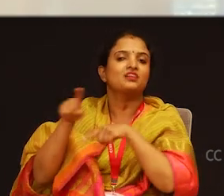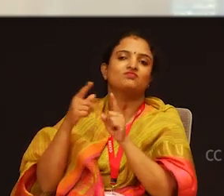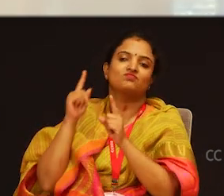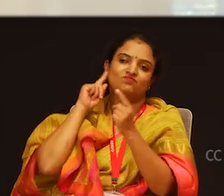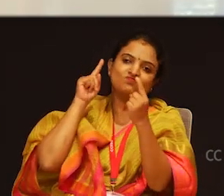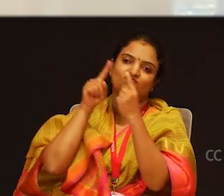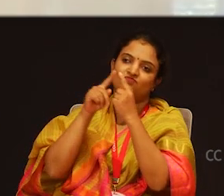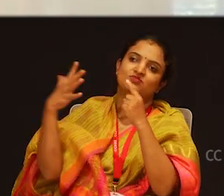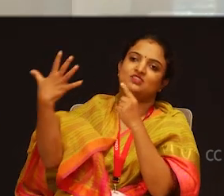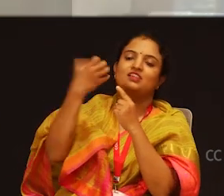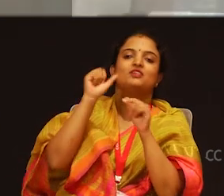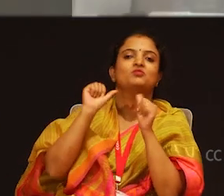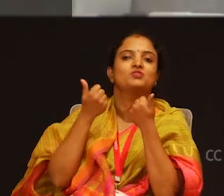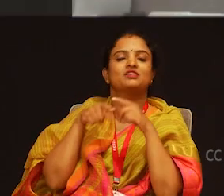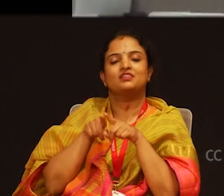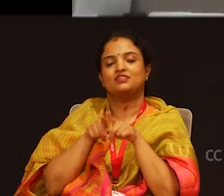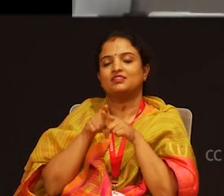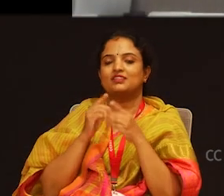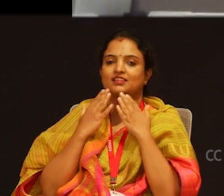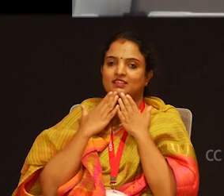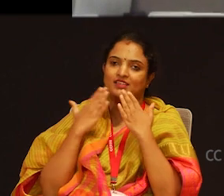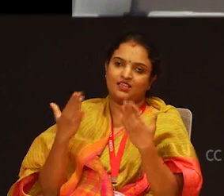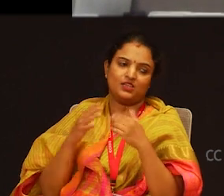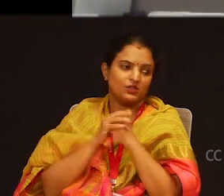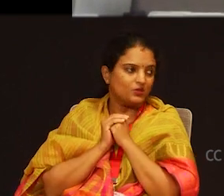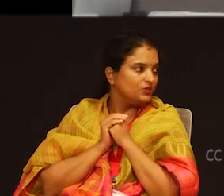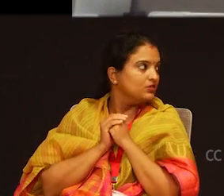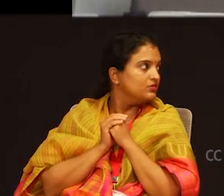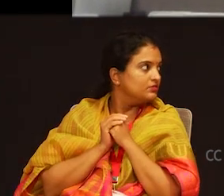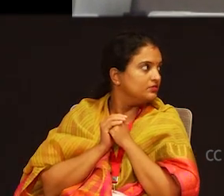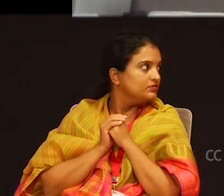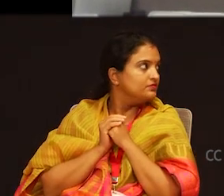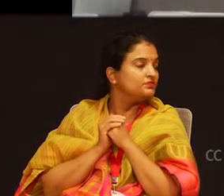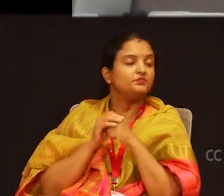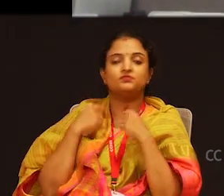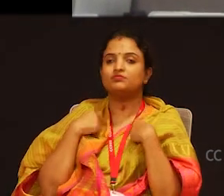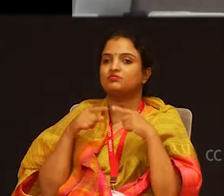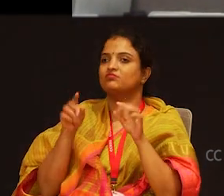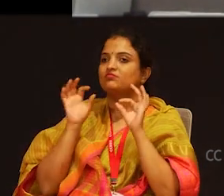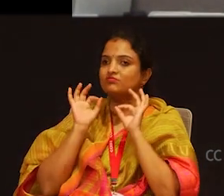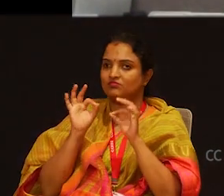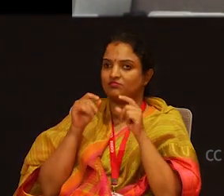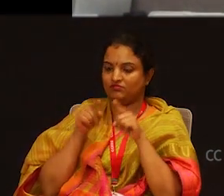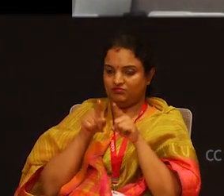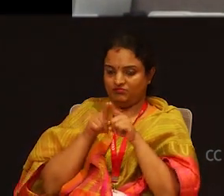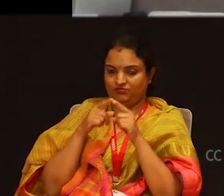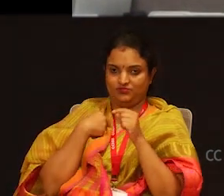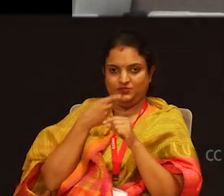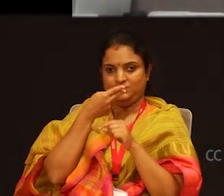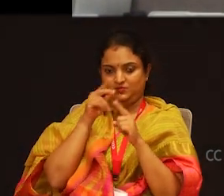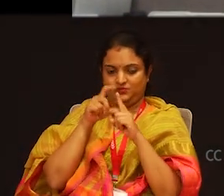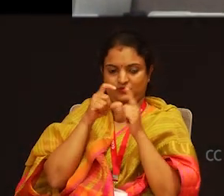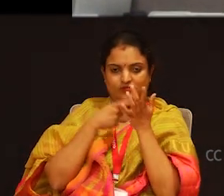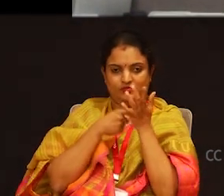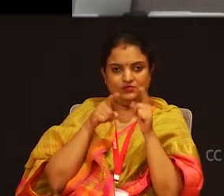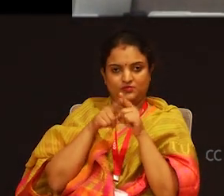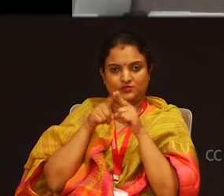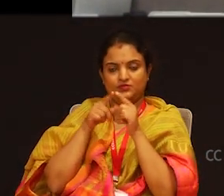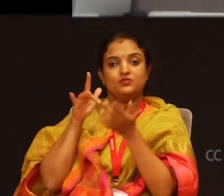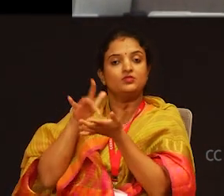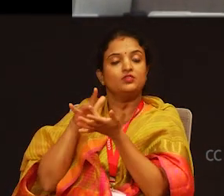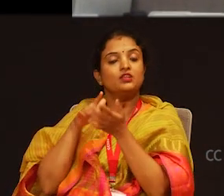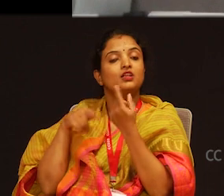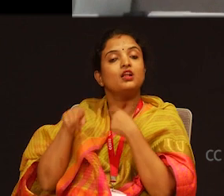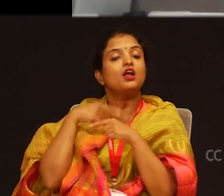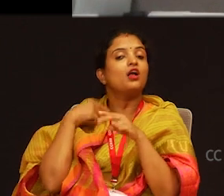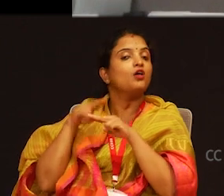achieve. Thank you. Greetings, my friends in India. I'm Dr. Jeannie Zaire from Fort Wayne, Indiana, and